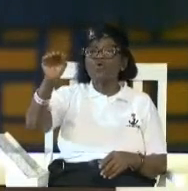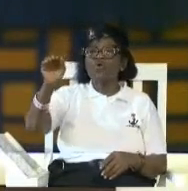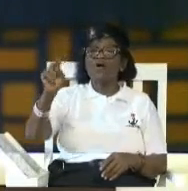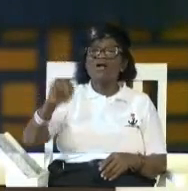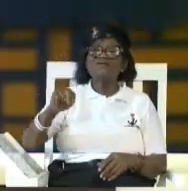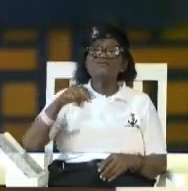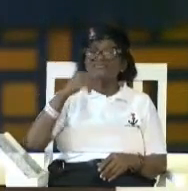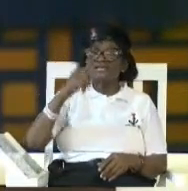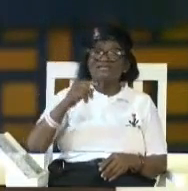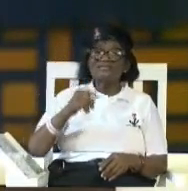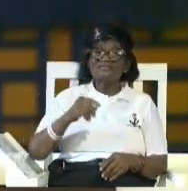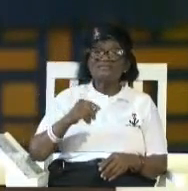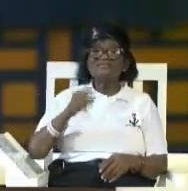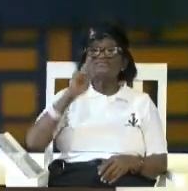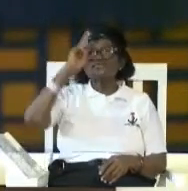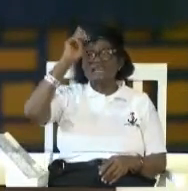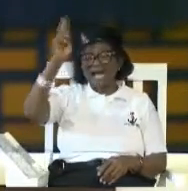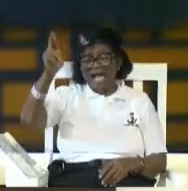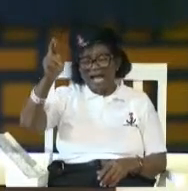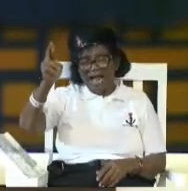sir,